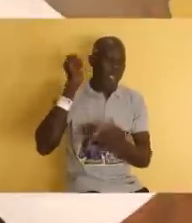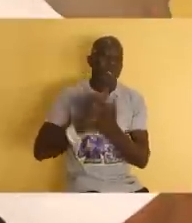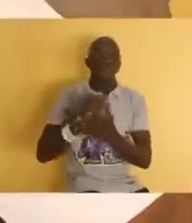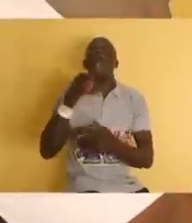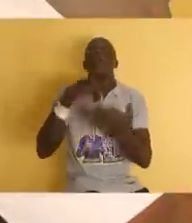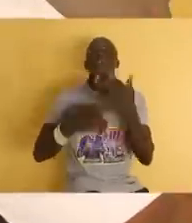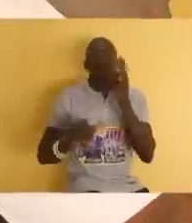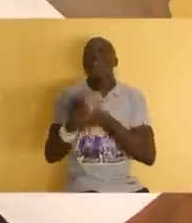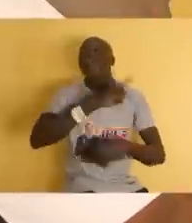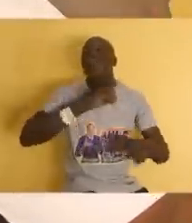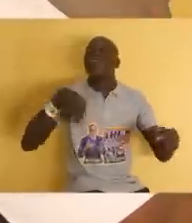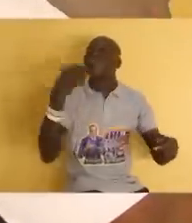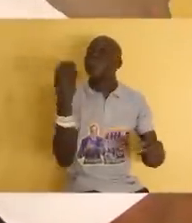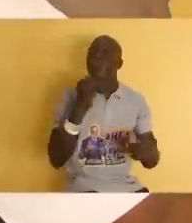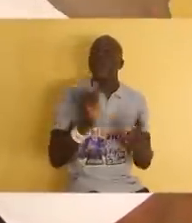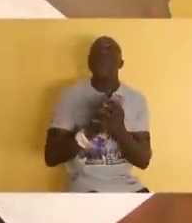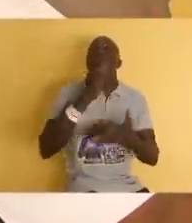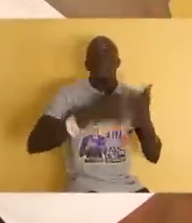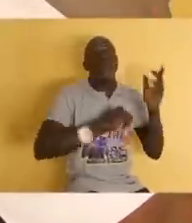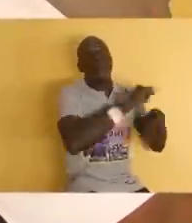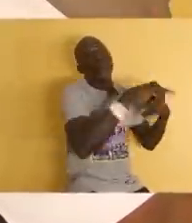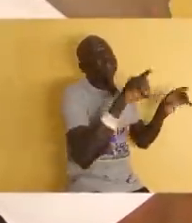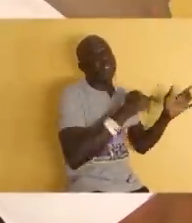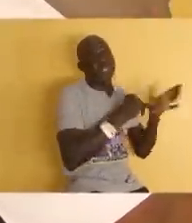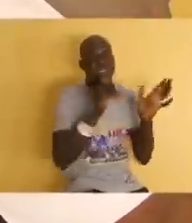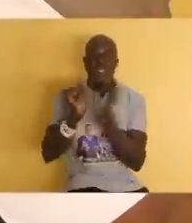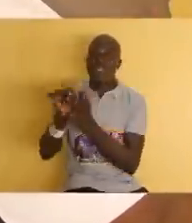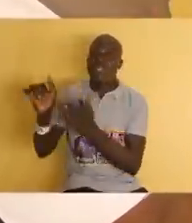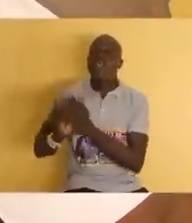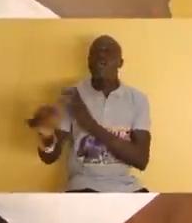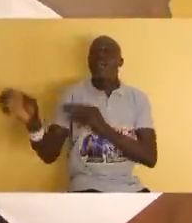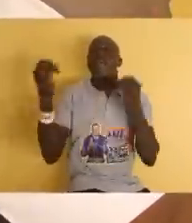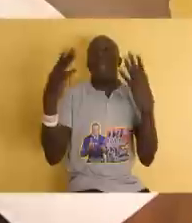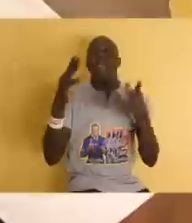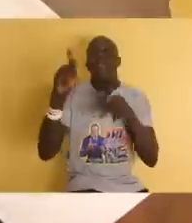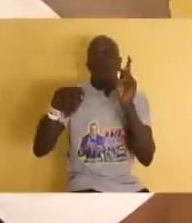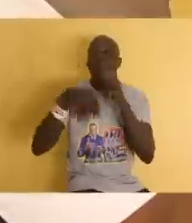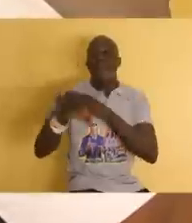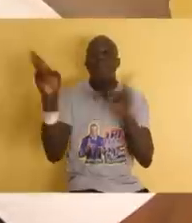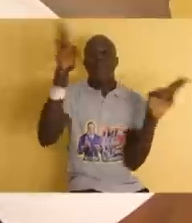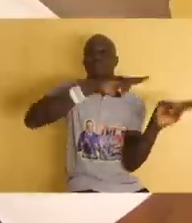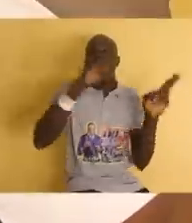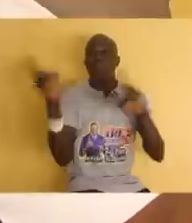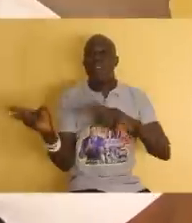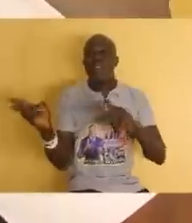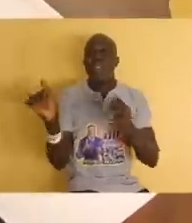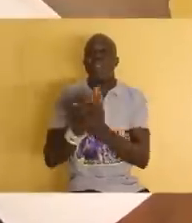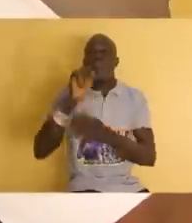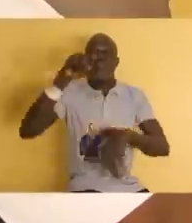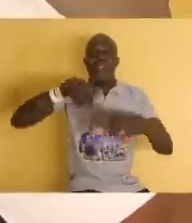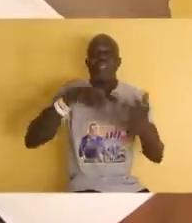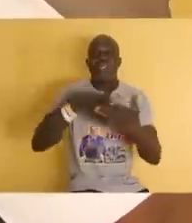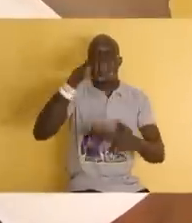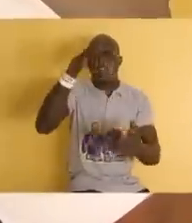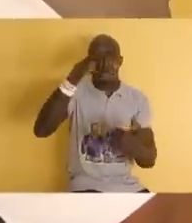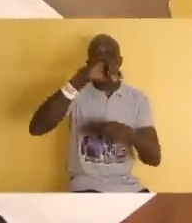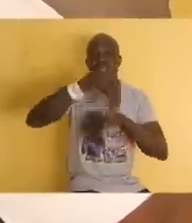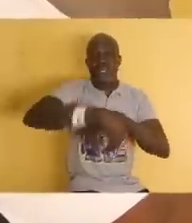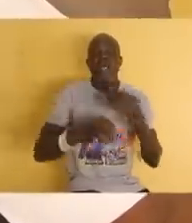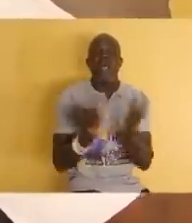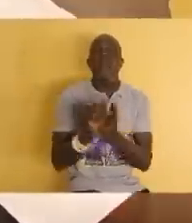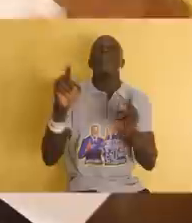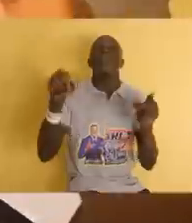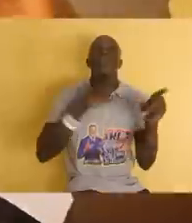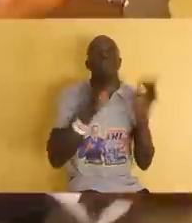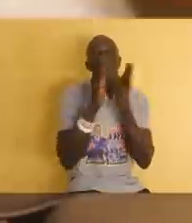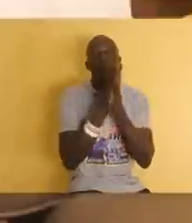heard. Ejolua, what the Lord spoke. Koko, what I'll say. What would do this? Bolo, for you think this is so? A lot of people will come to the vigil. Latia leo ne. From tonight, I'll say